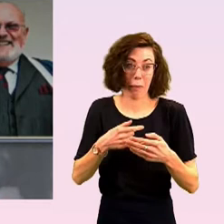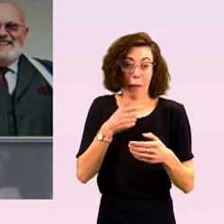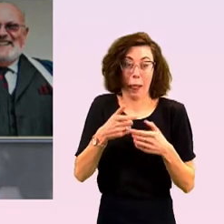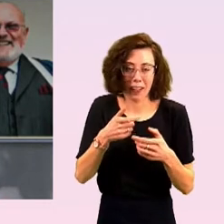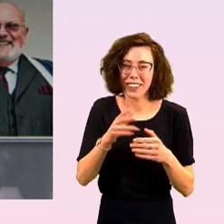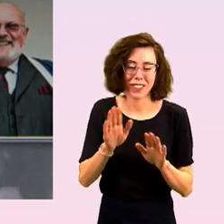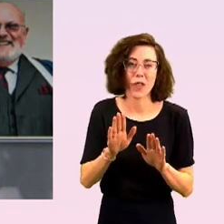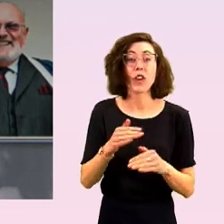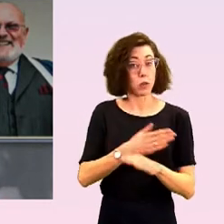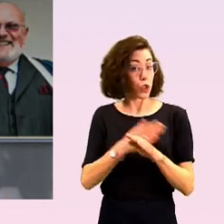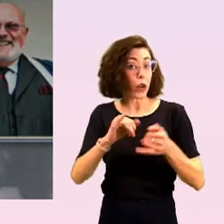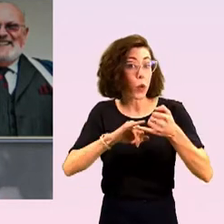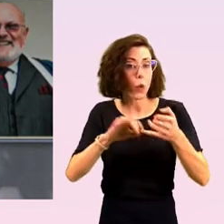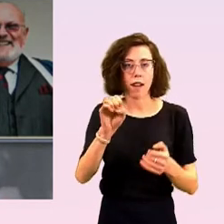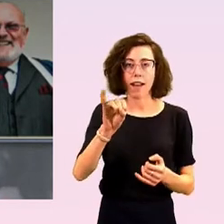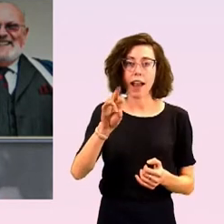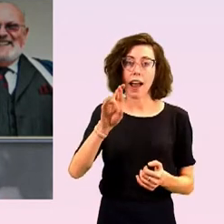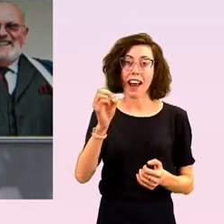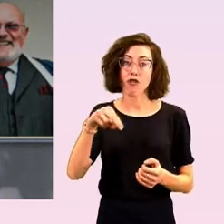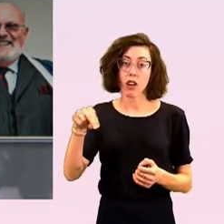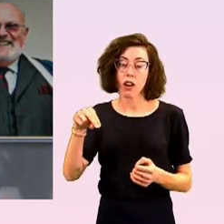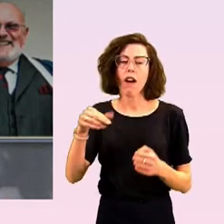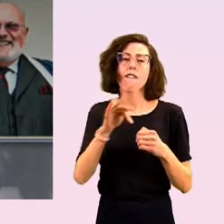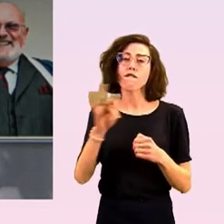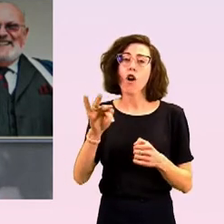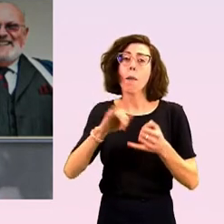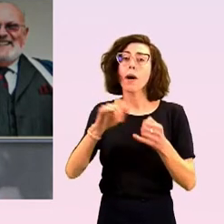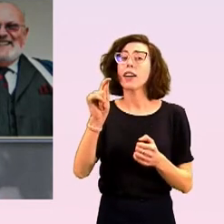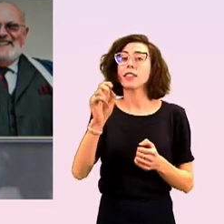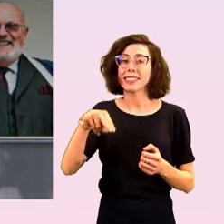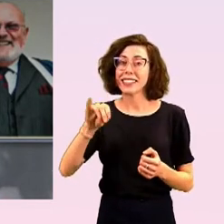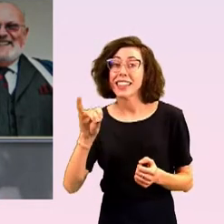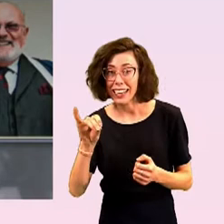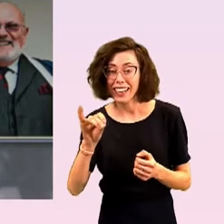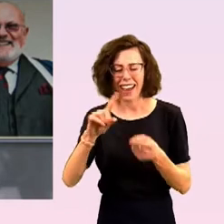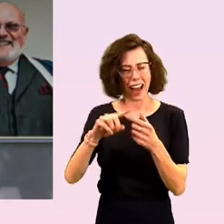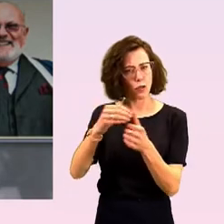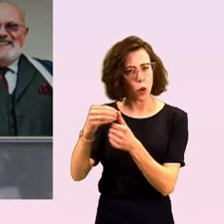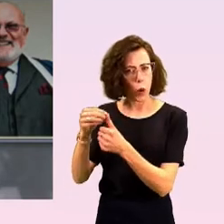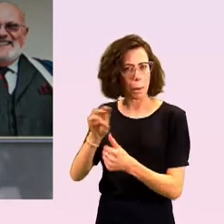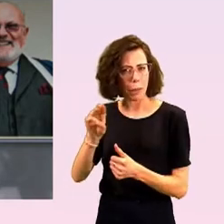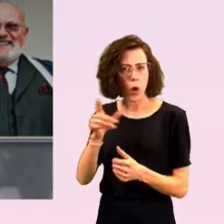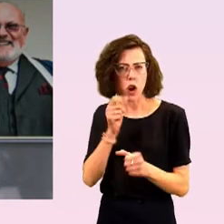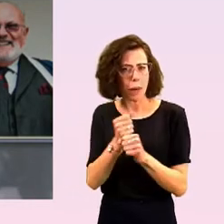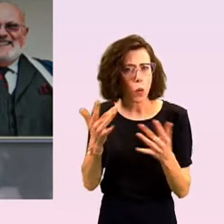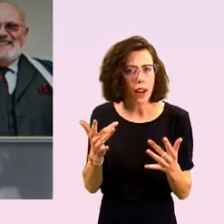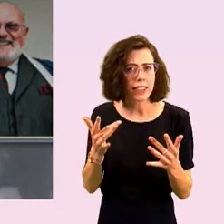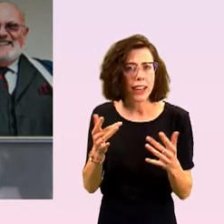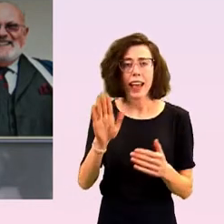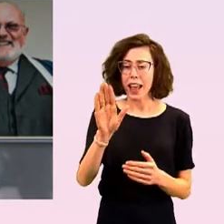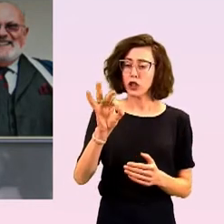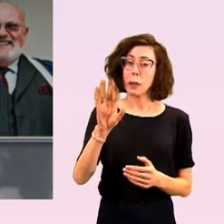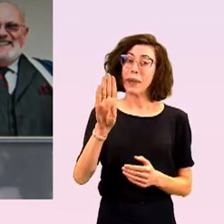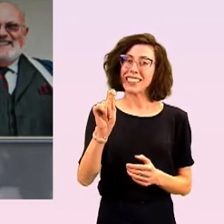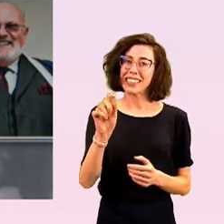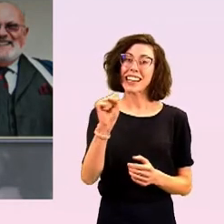Éirénne from TENI, Transgender Equality Network of Ireland, who will be joined by a few guests where they'll be exploring the topic of LGBT staff networks being